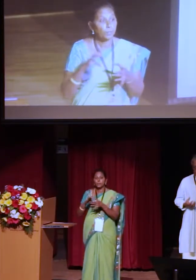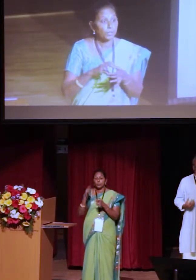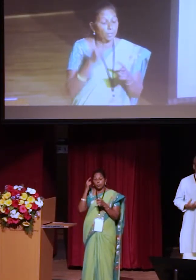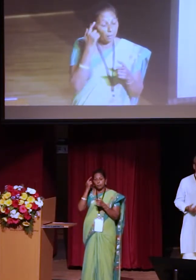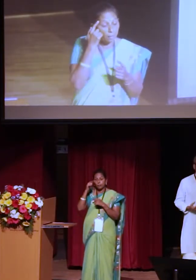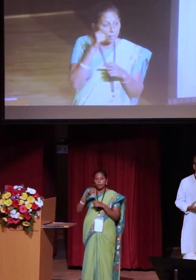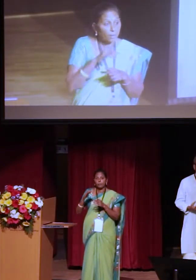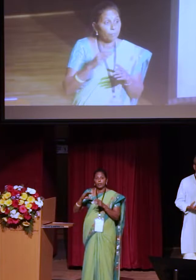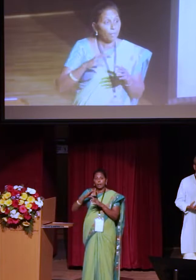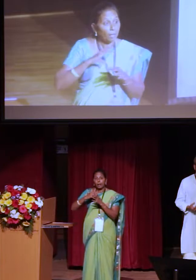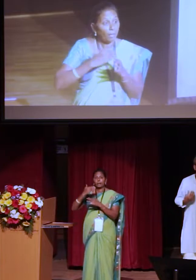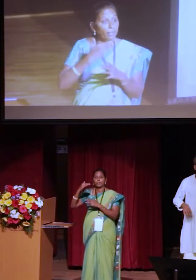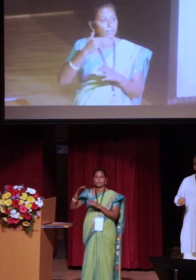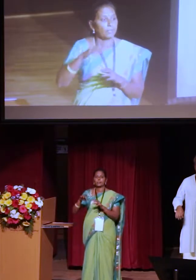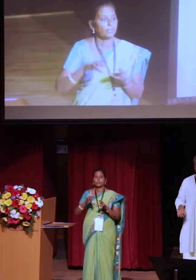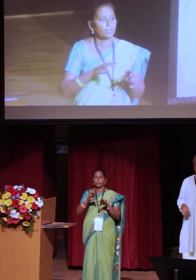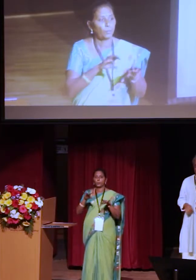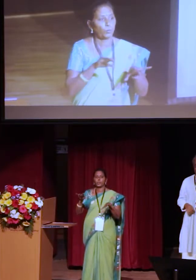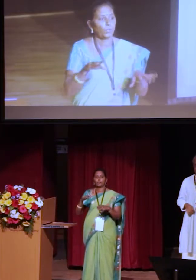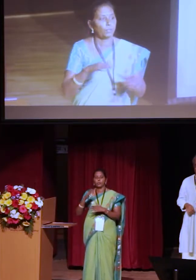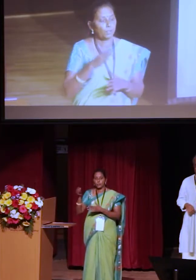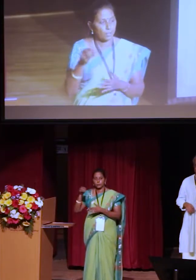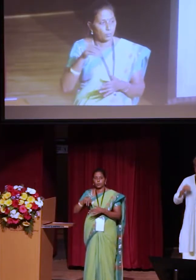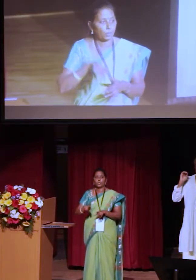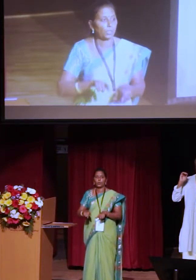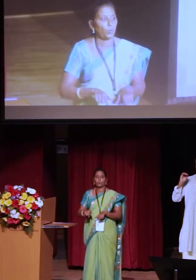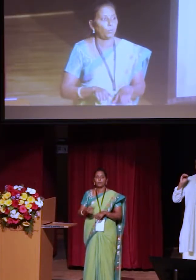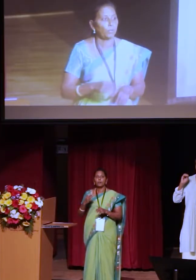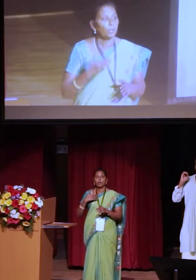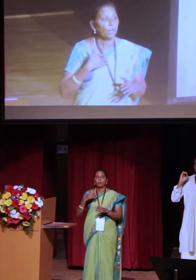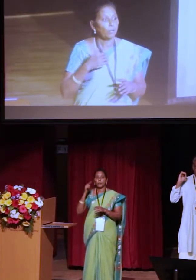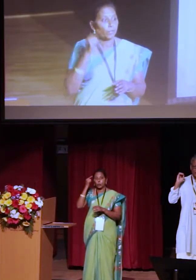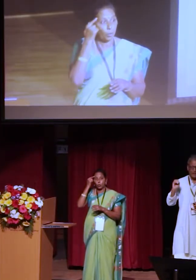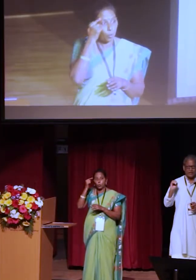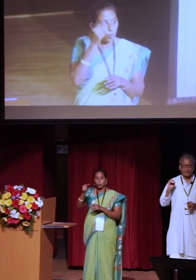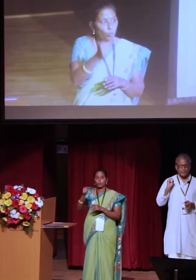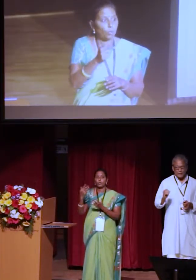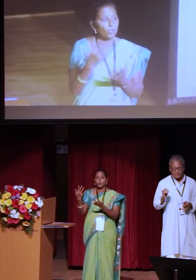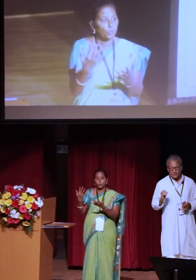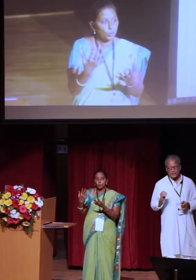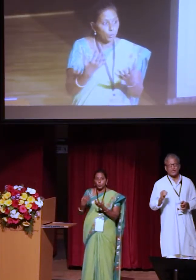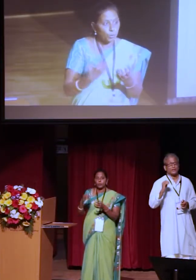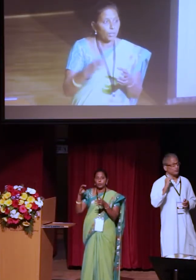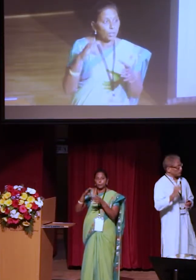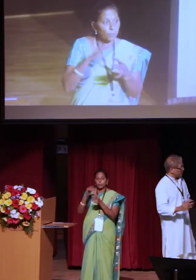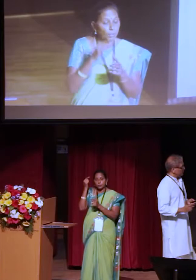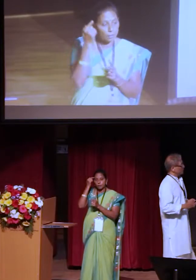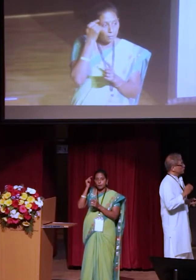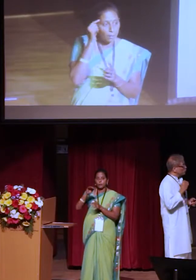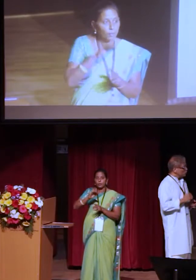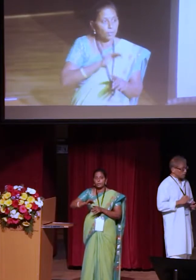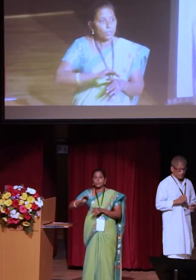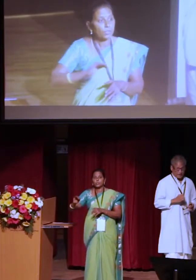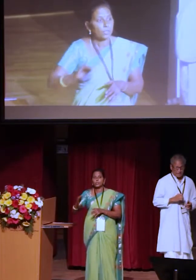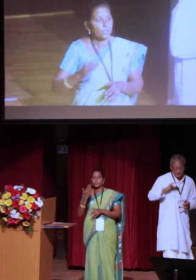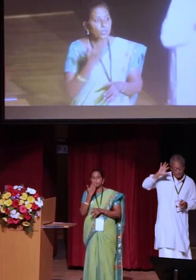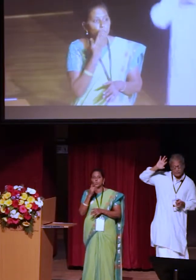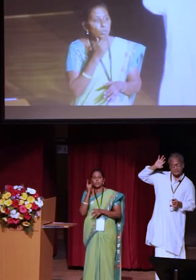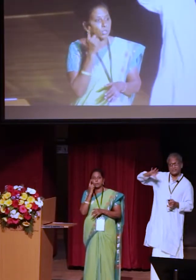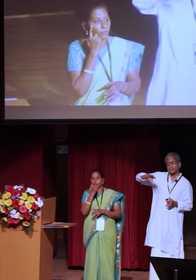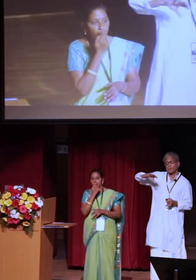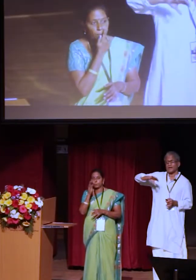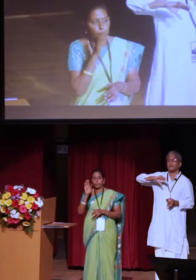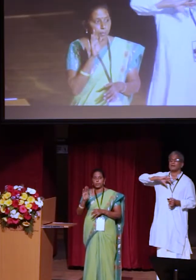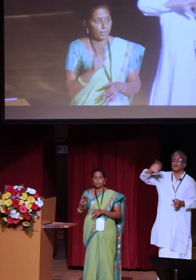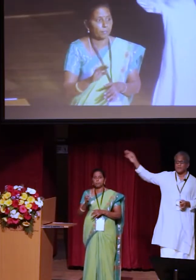thinking, careers in computing, if we don't something now. And so our goal is to take computational thinking to children in schools for the blind. Many